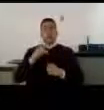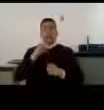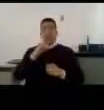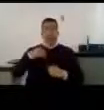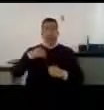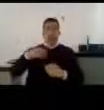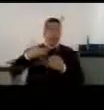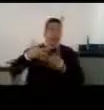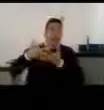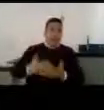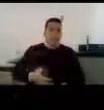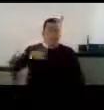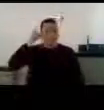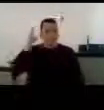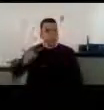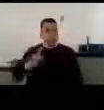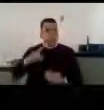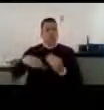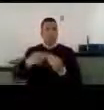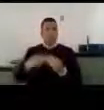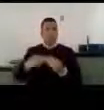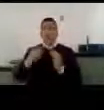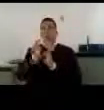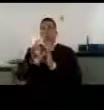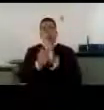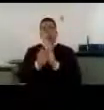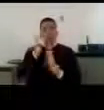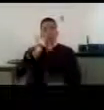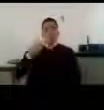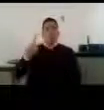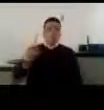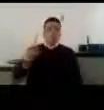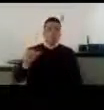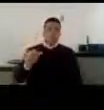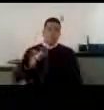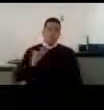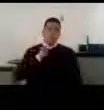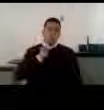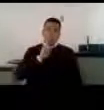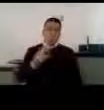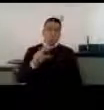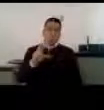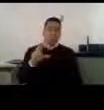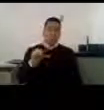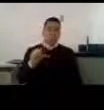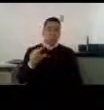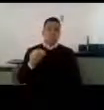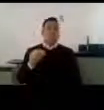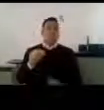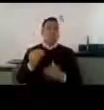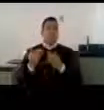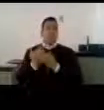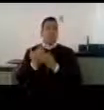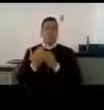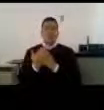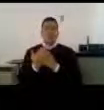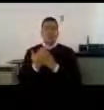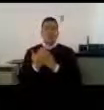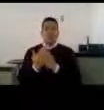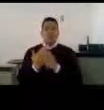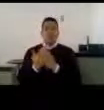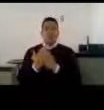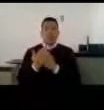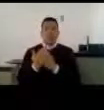long history in terms of providing laws across our land that really make full inclusion